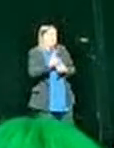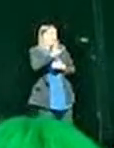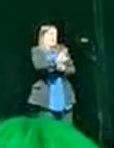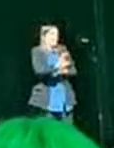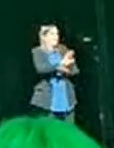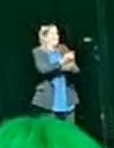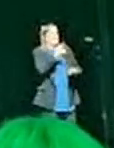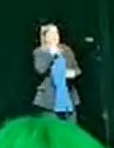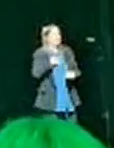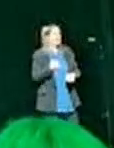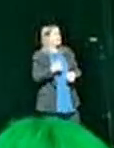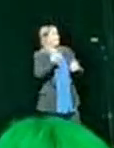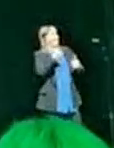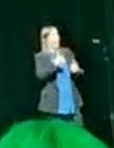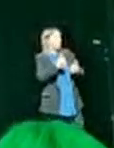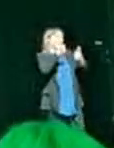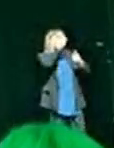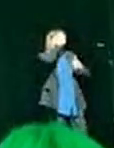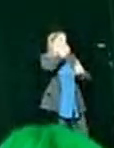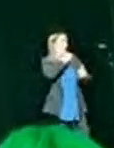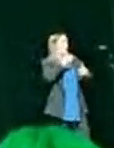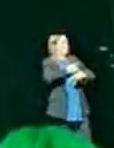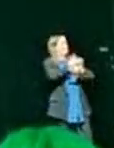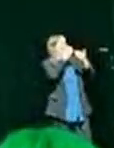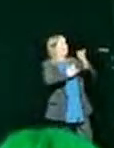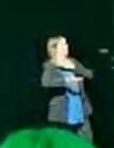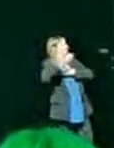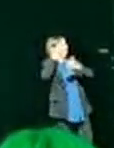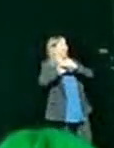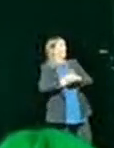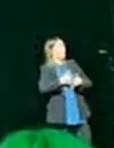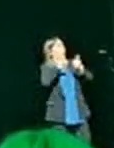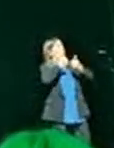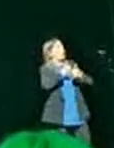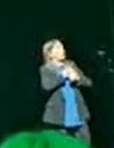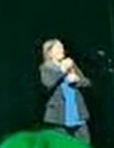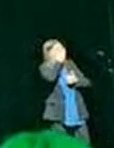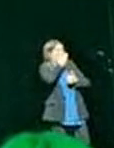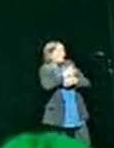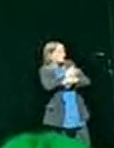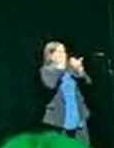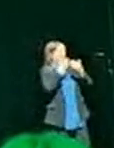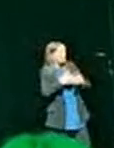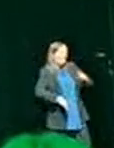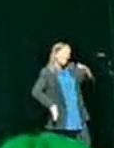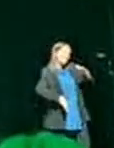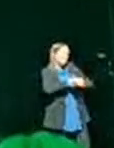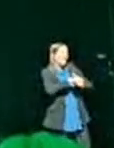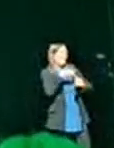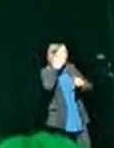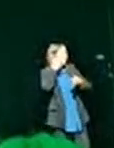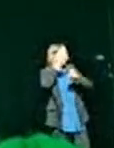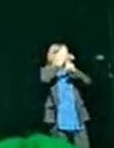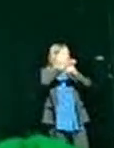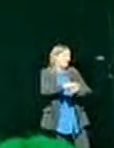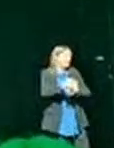trying to say it's the good old days. The good old days in the arts was full of racism and patronism. They were